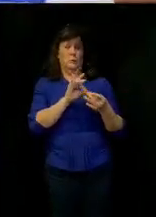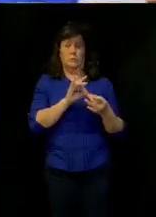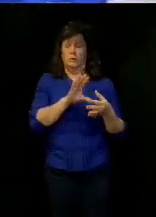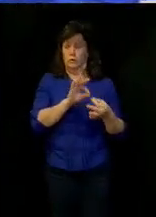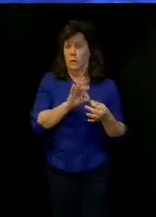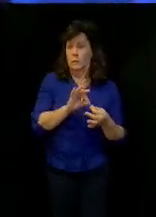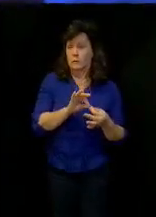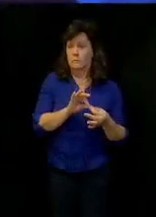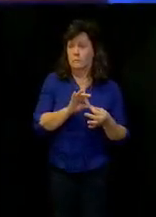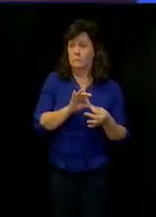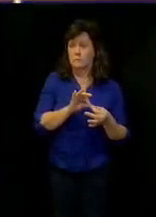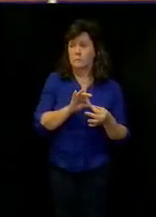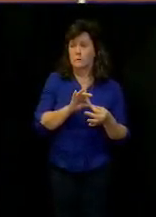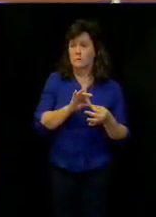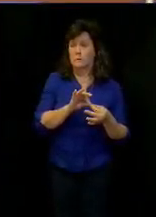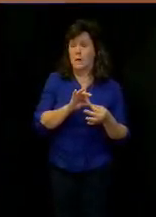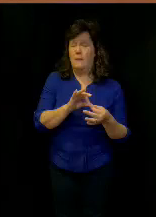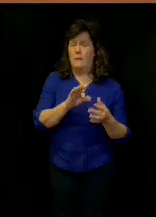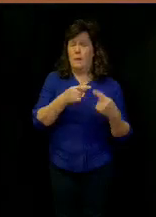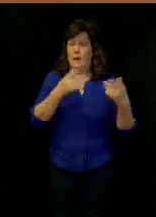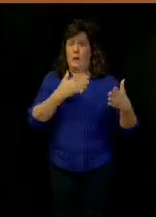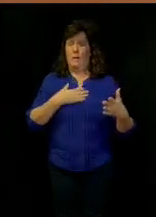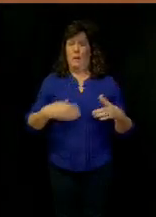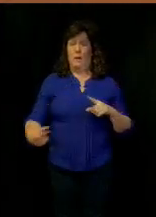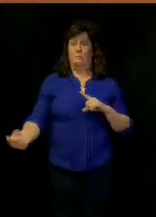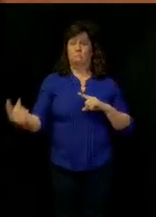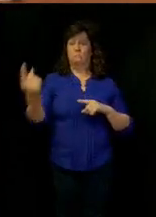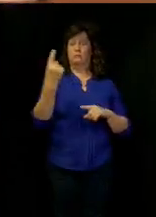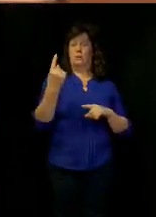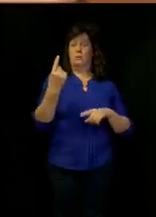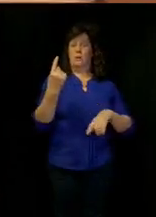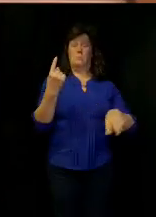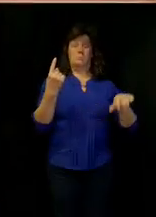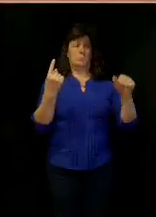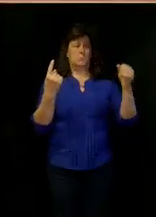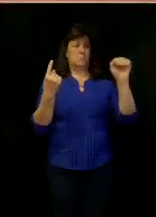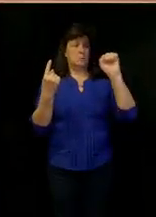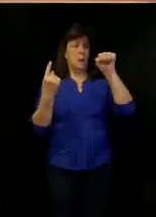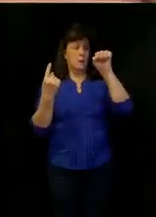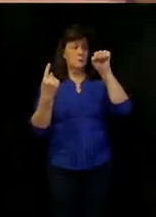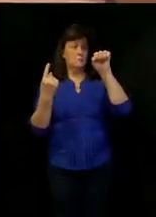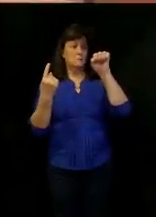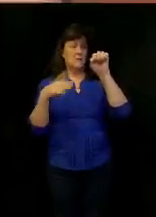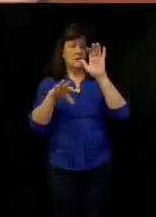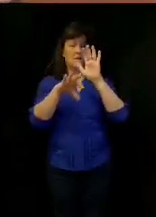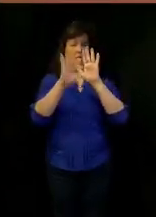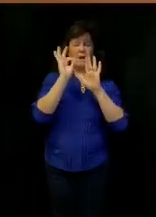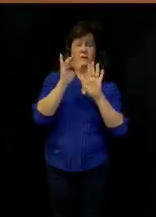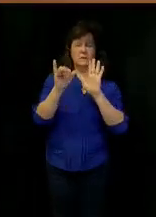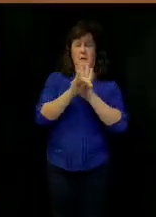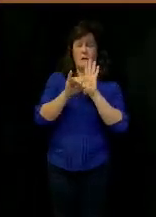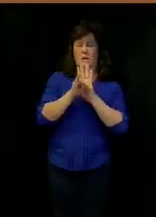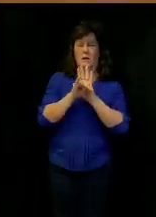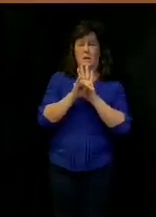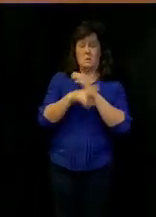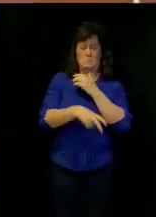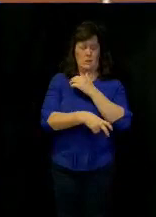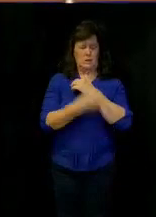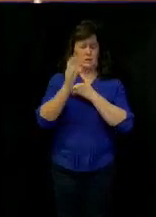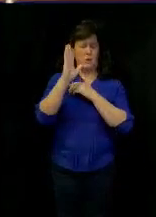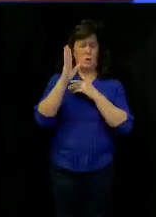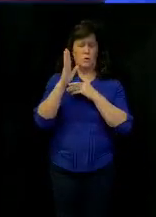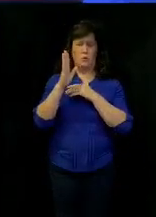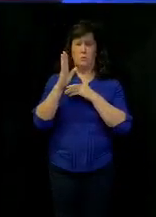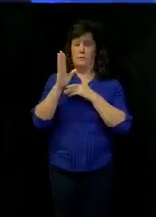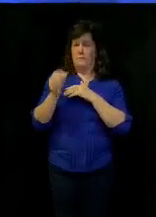better know who you are. You better know it. Why? If not, he's going to come and whip you. He's going to come and he's going to end up stripping you. He's going to strip you of your inheritance. Are you guys with me